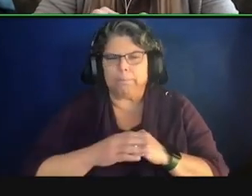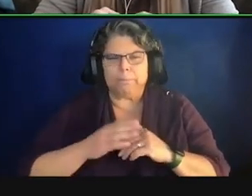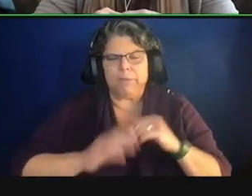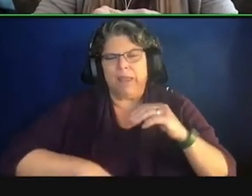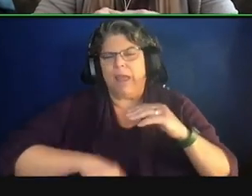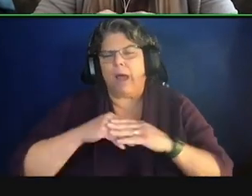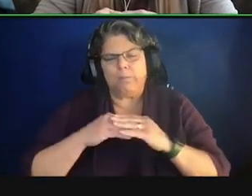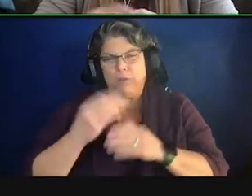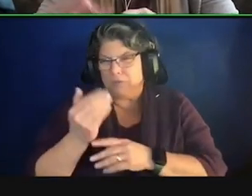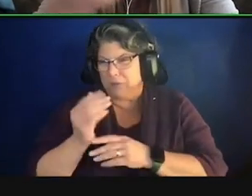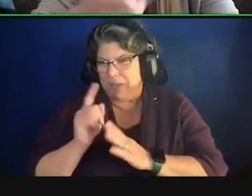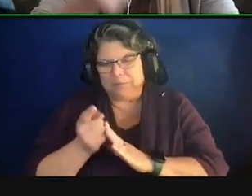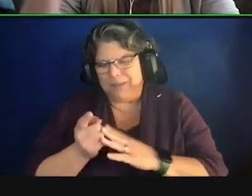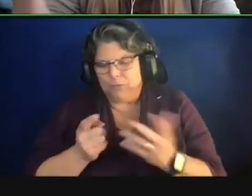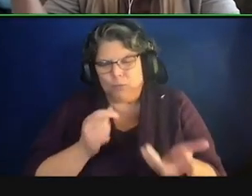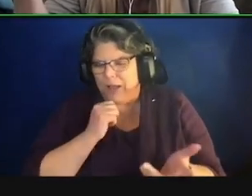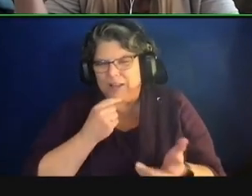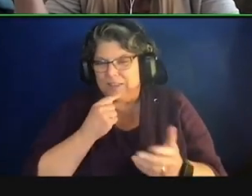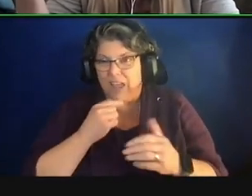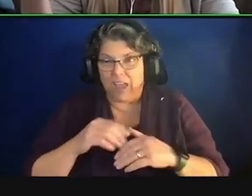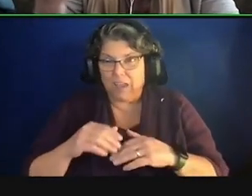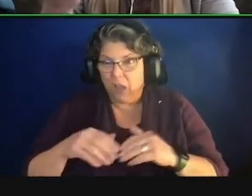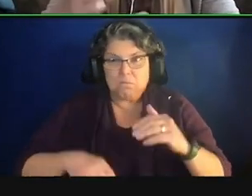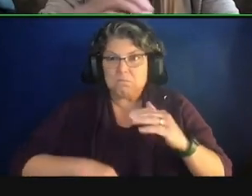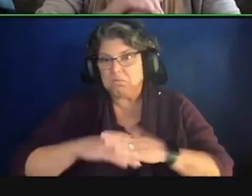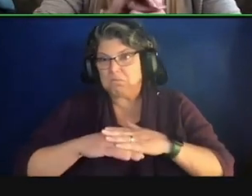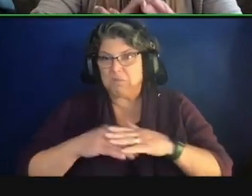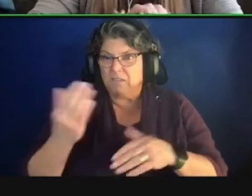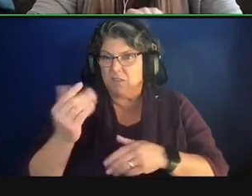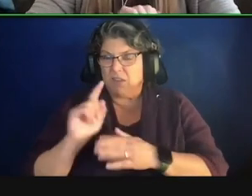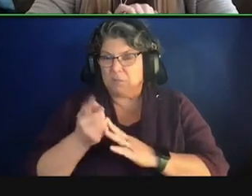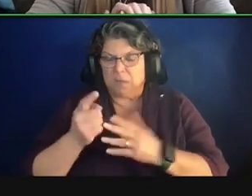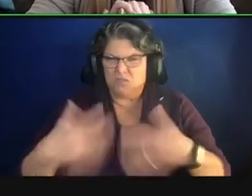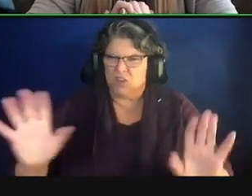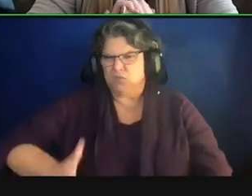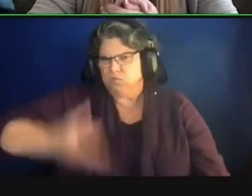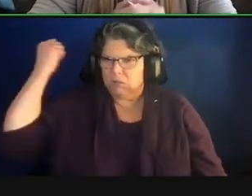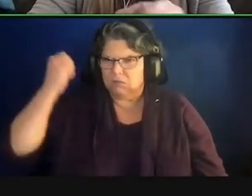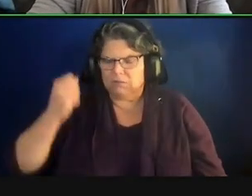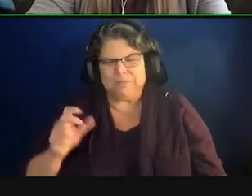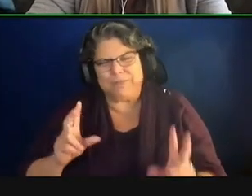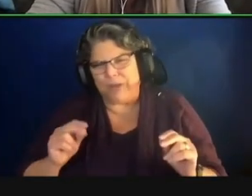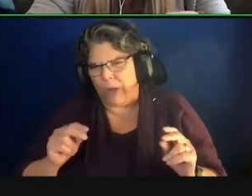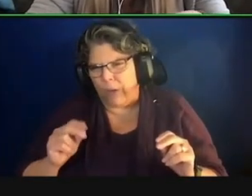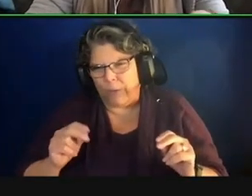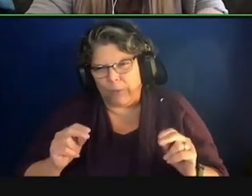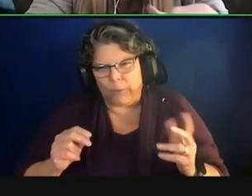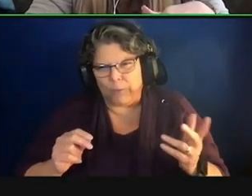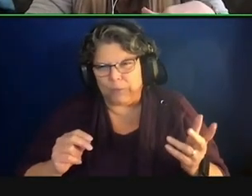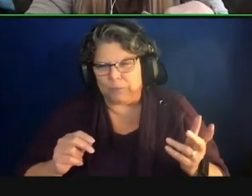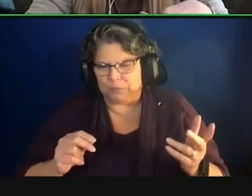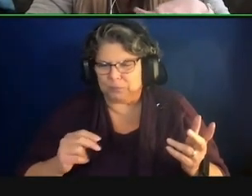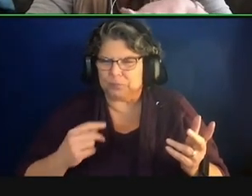going to say your 15 minutes is up and then take away the accommodation. These are always